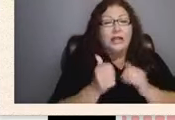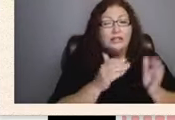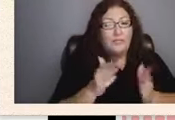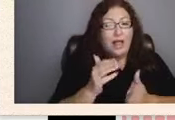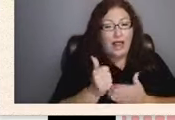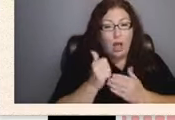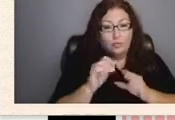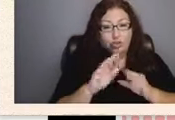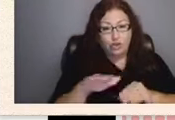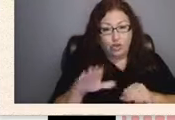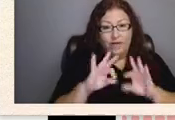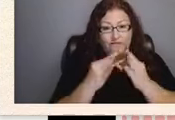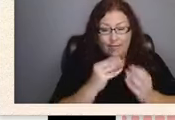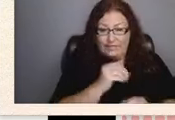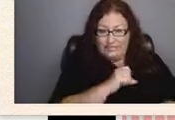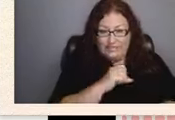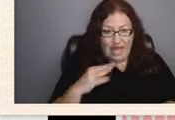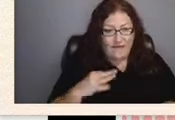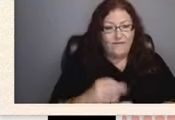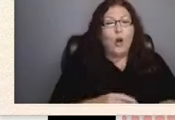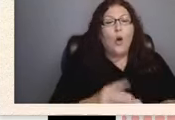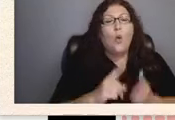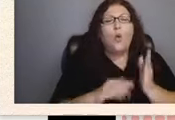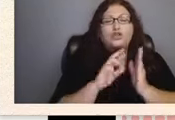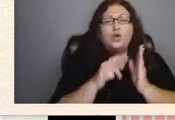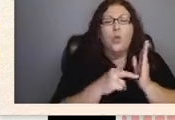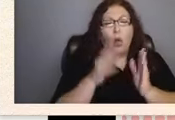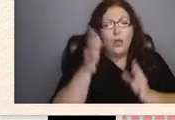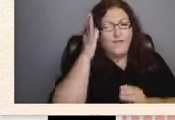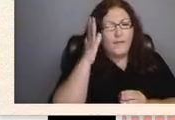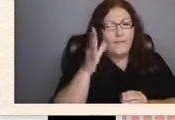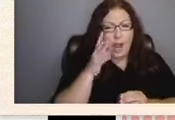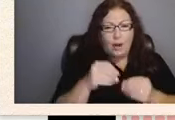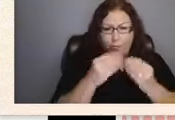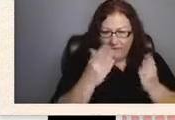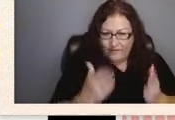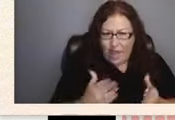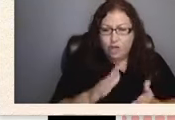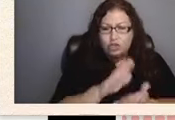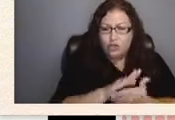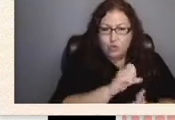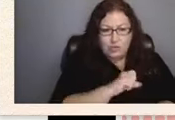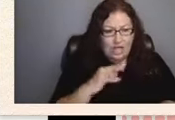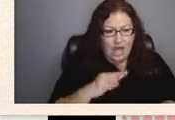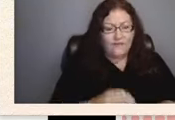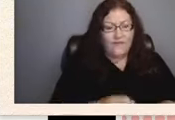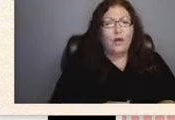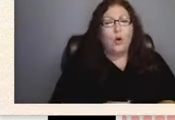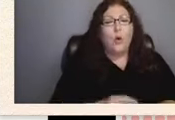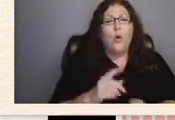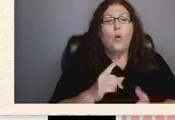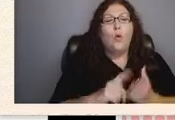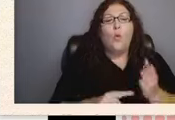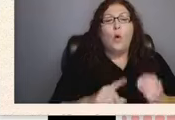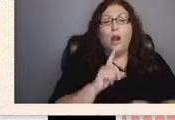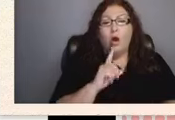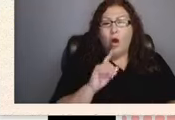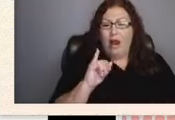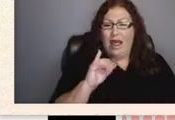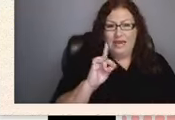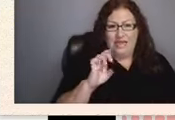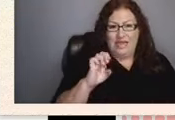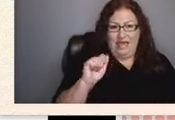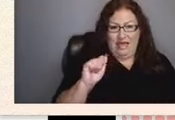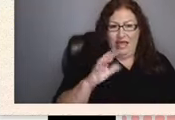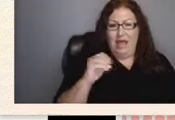and staff? What is the role of the parent, provider, and school staff? What are IDEA and